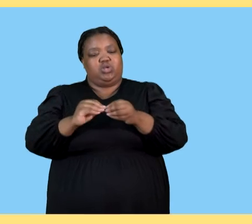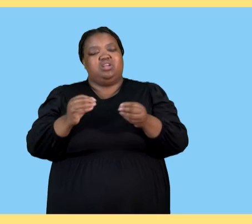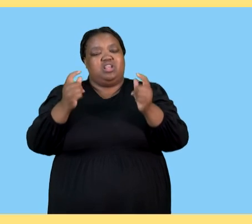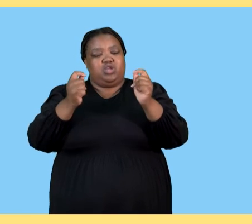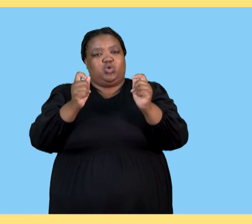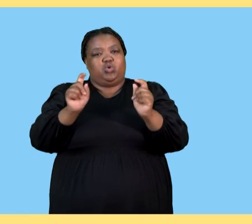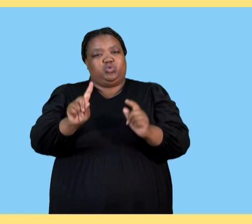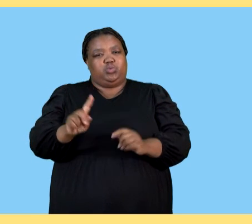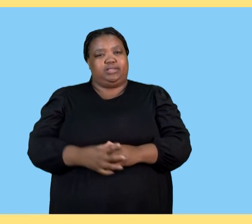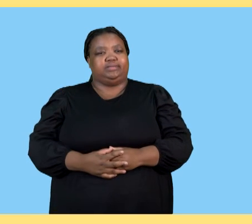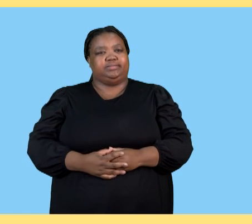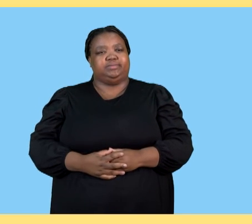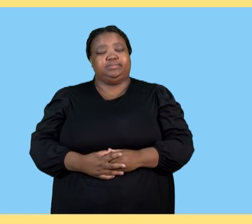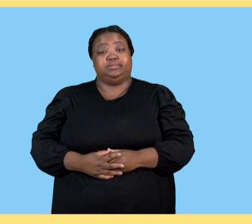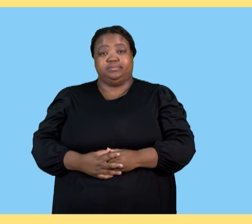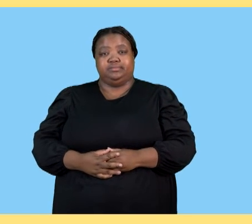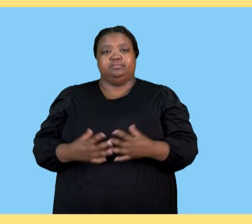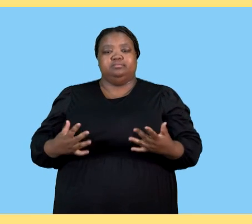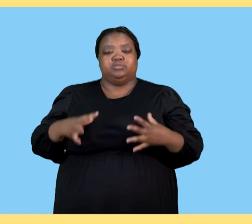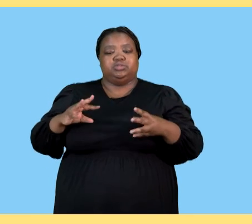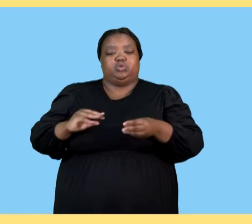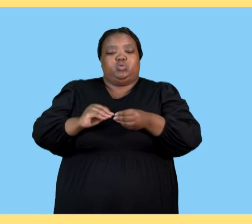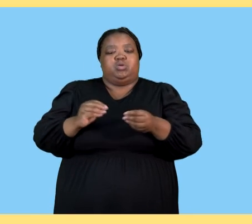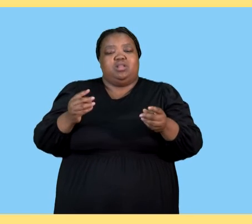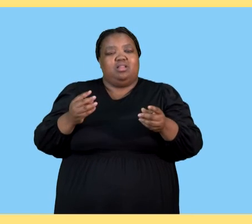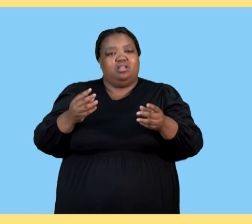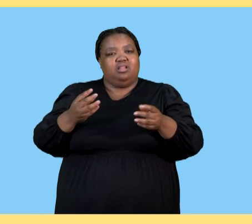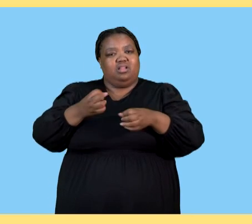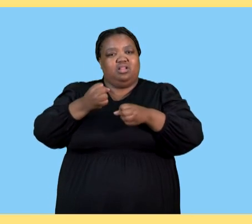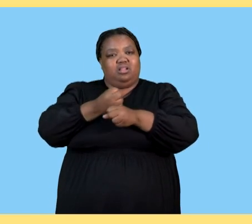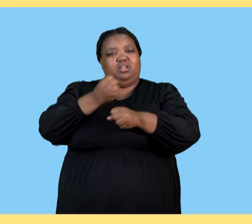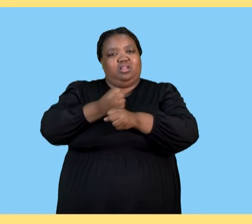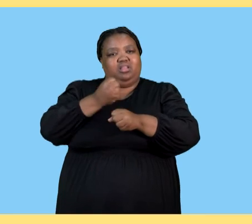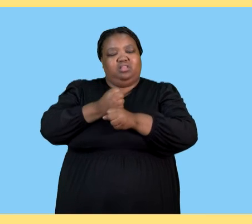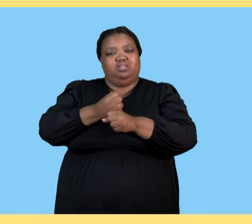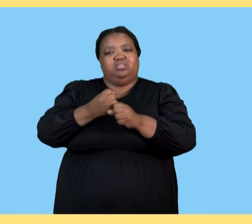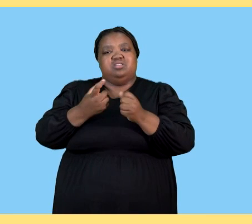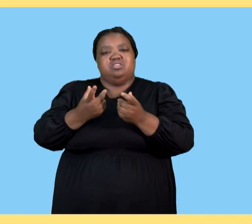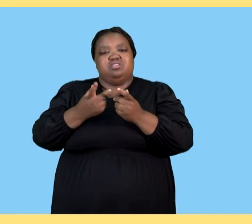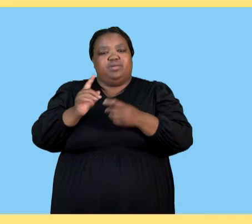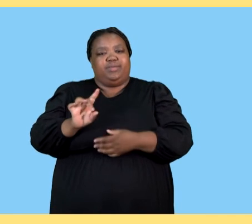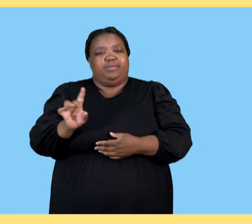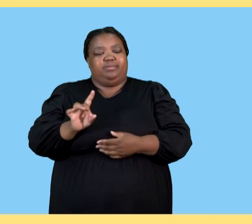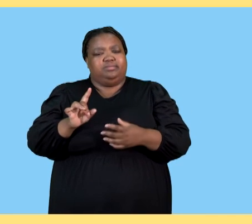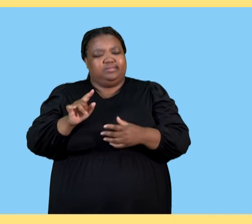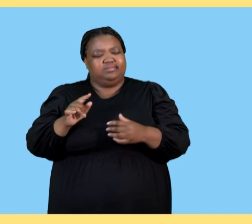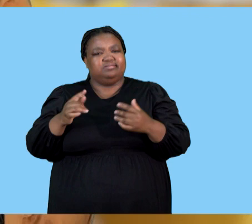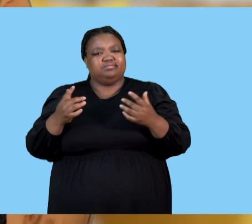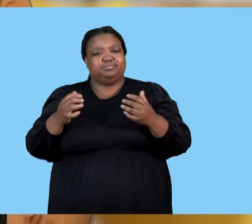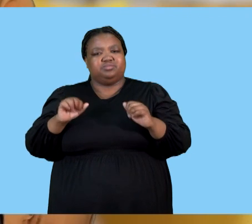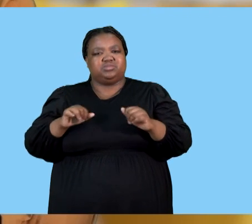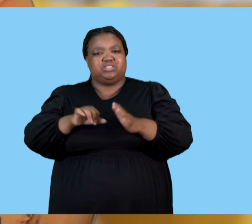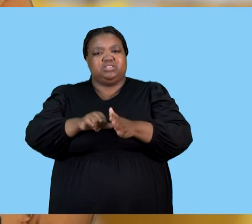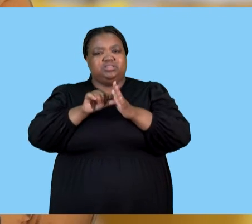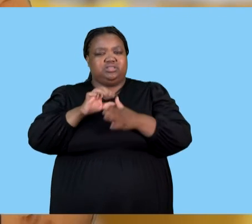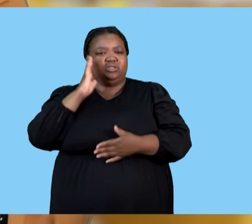cost of production. When I'm calculating my total cost of production, I have to be very